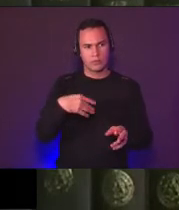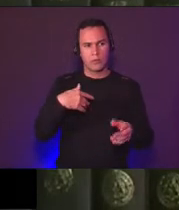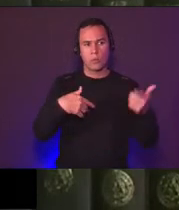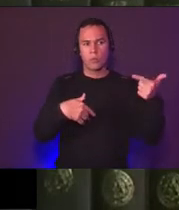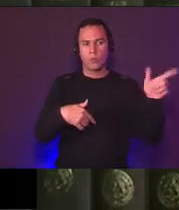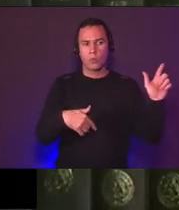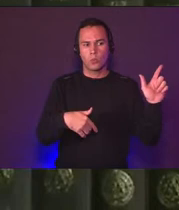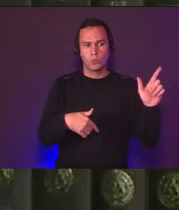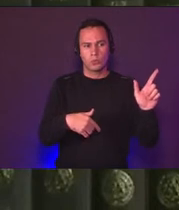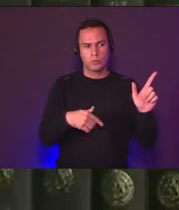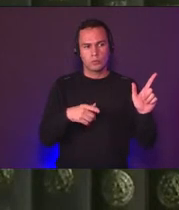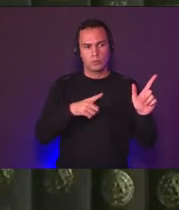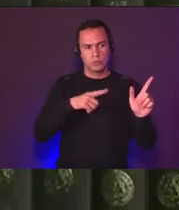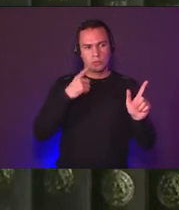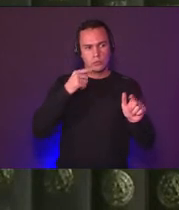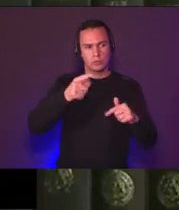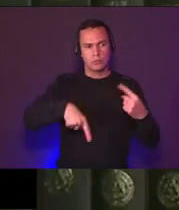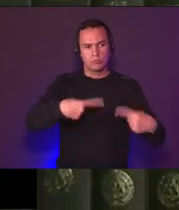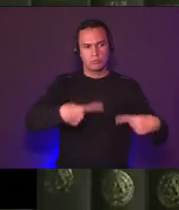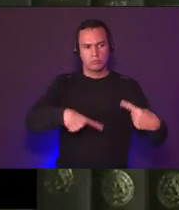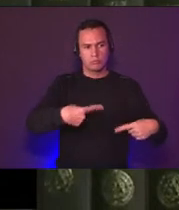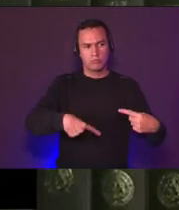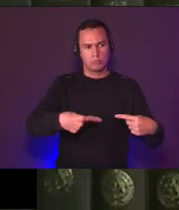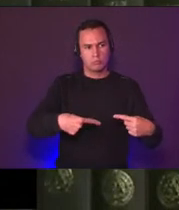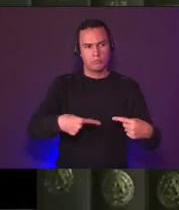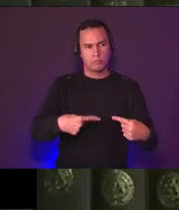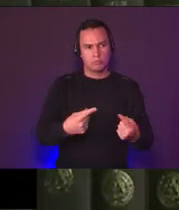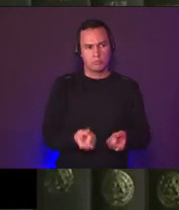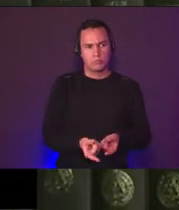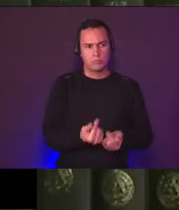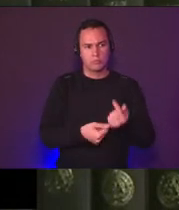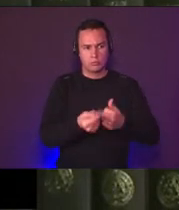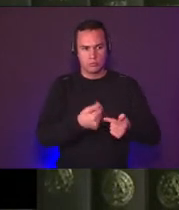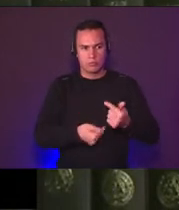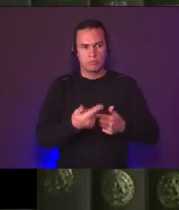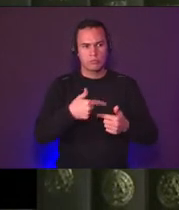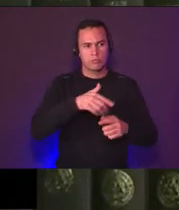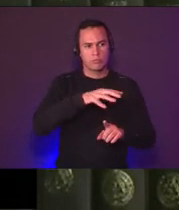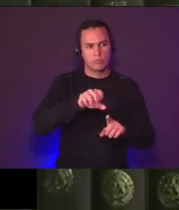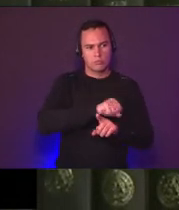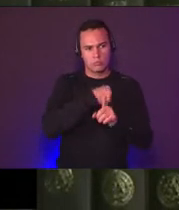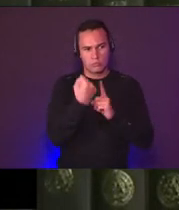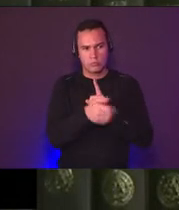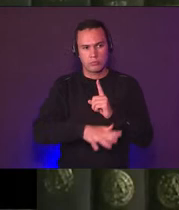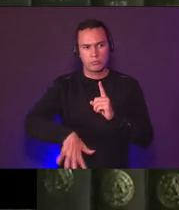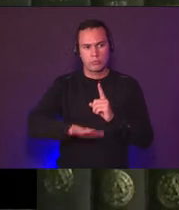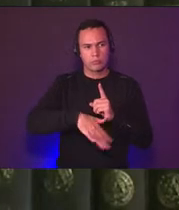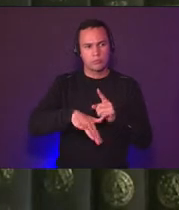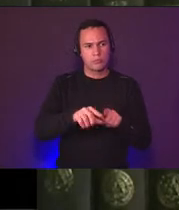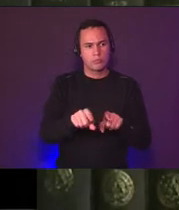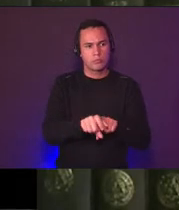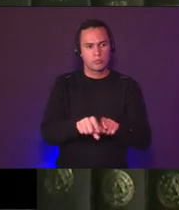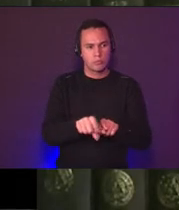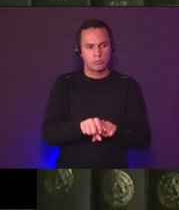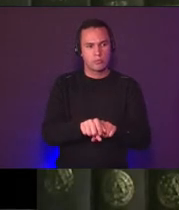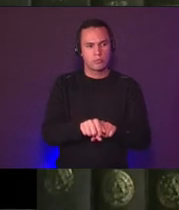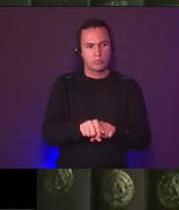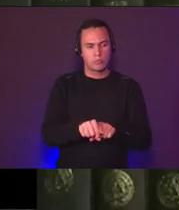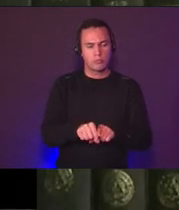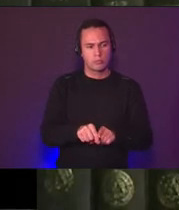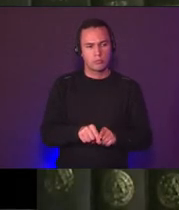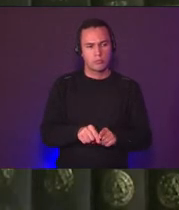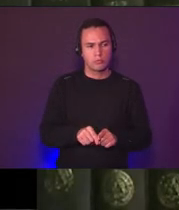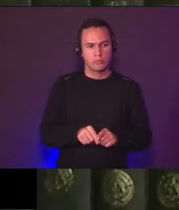socioeconomic strata. Wow. So that left, by default, the third theory, which was called several different